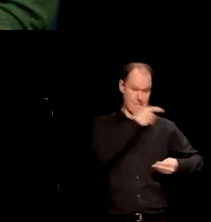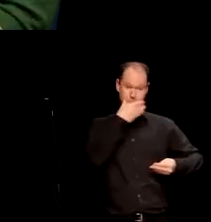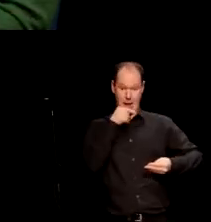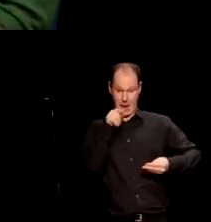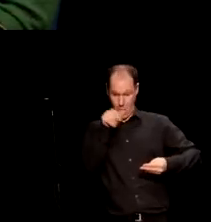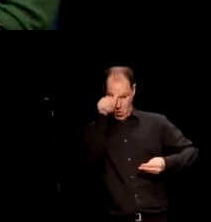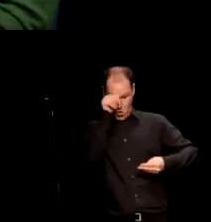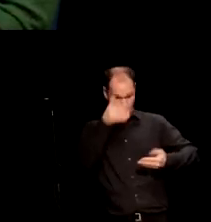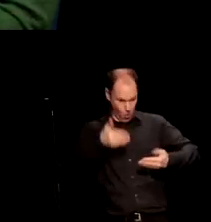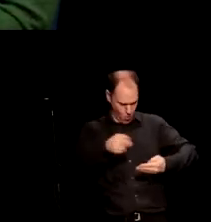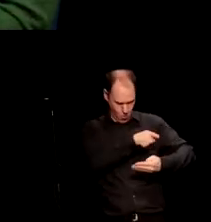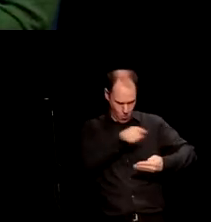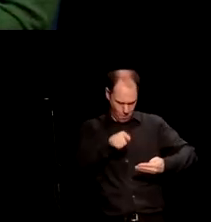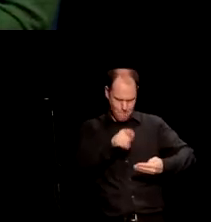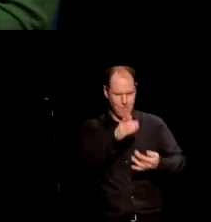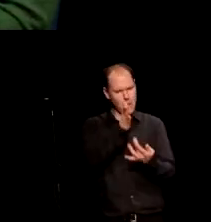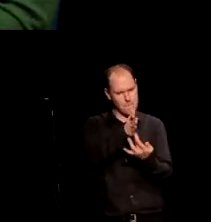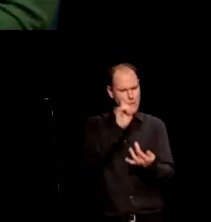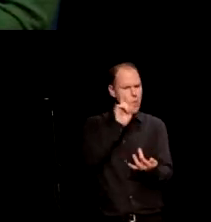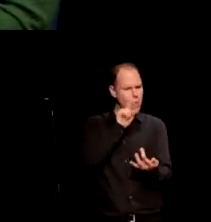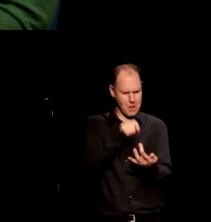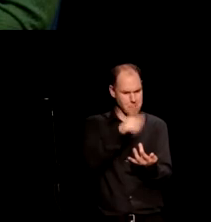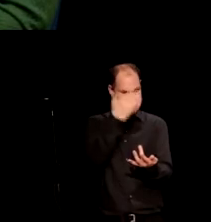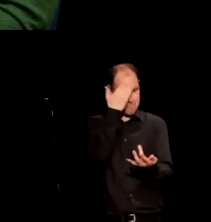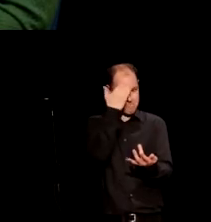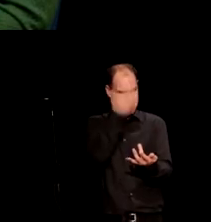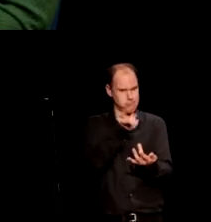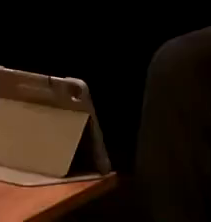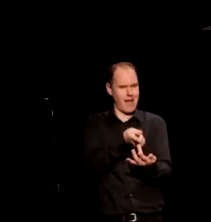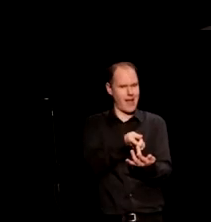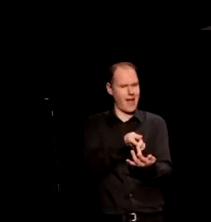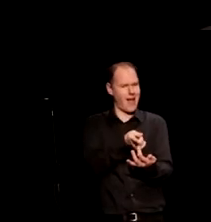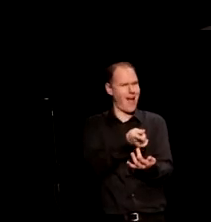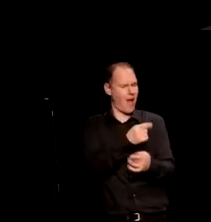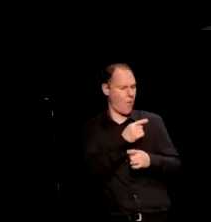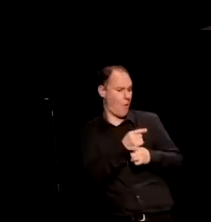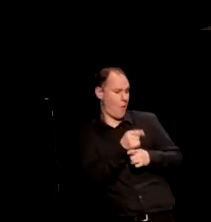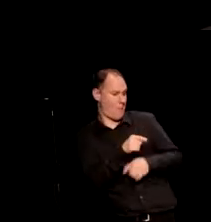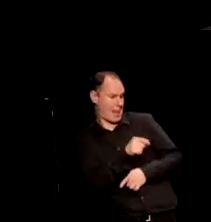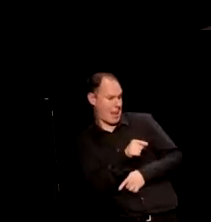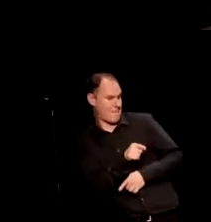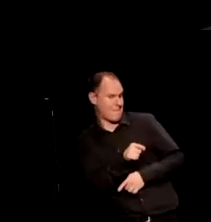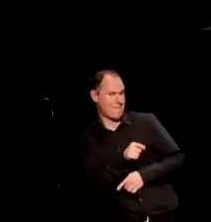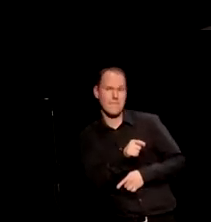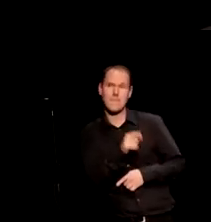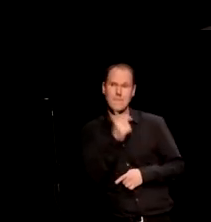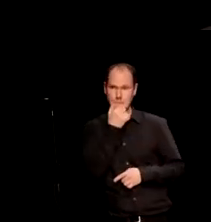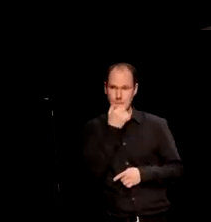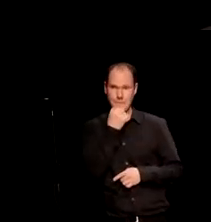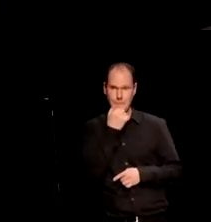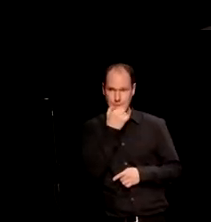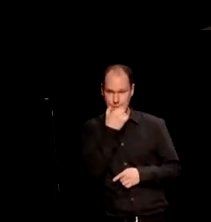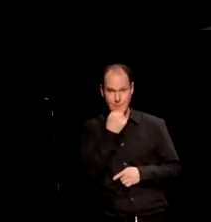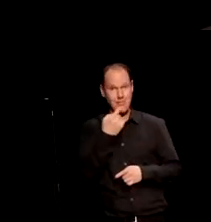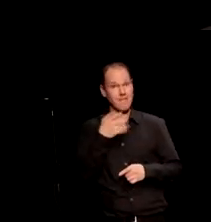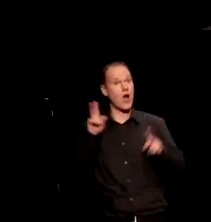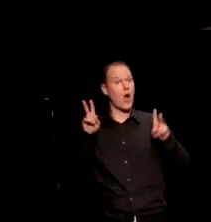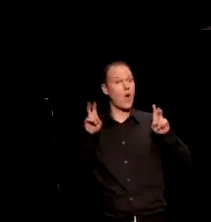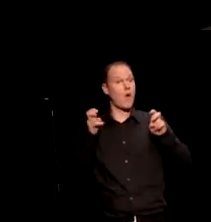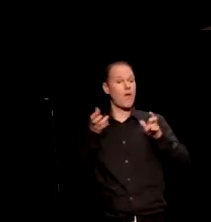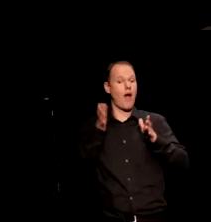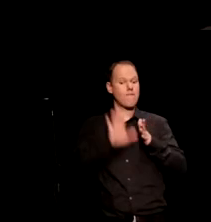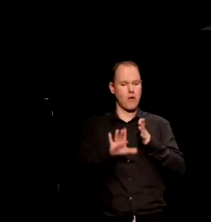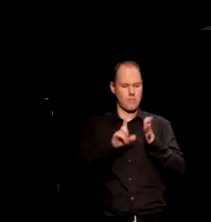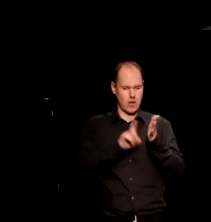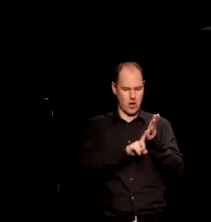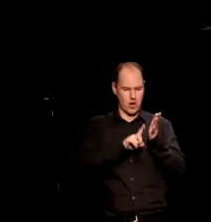were around her, we didn't know who she was. I want to centre a quote from Claudia Rankine